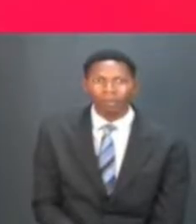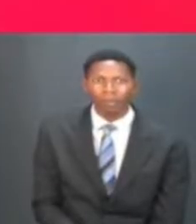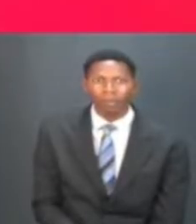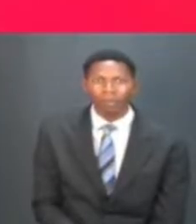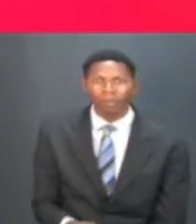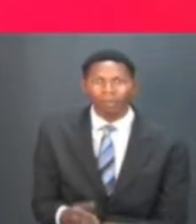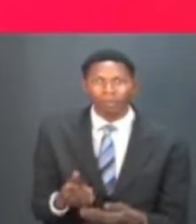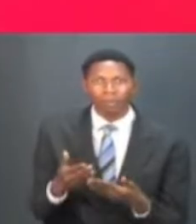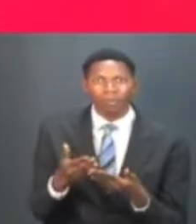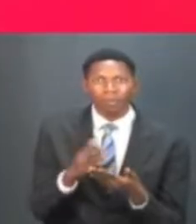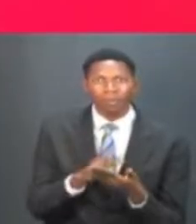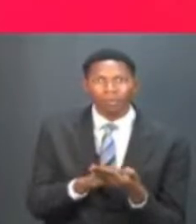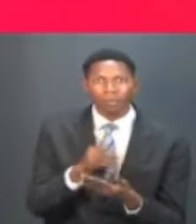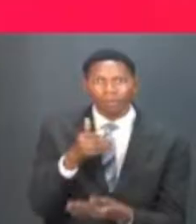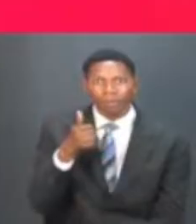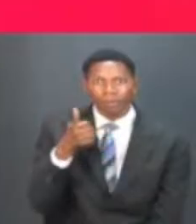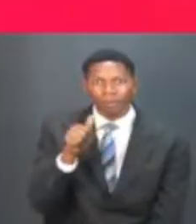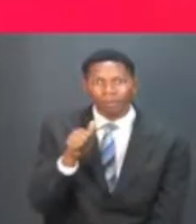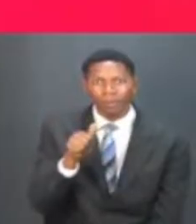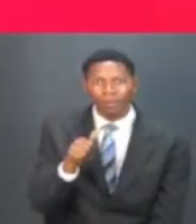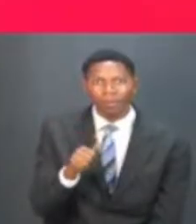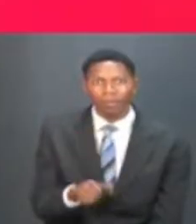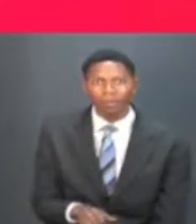Page 10.